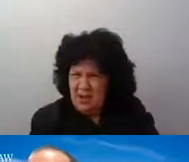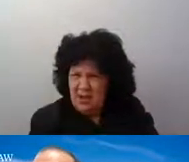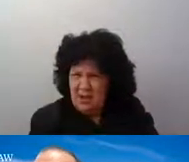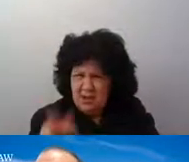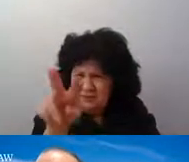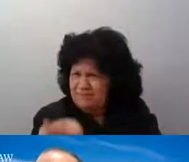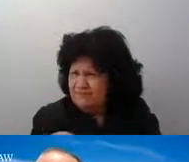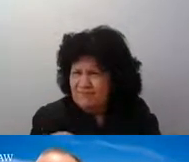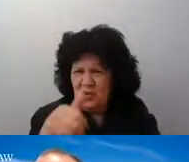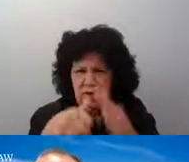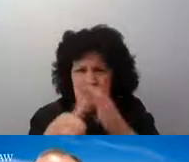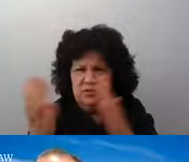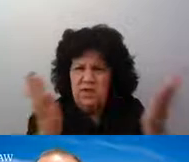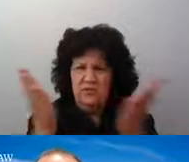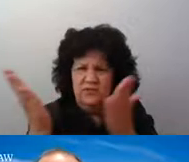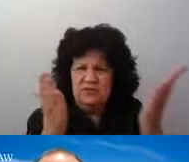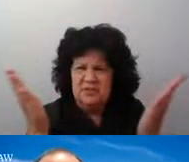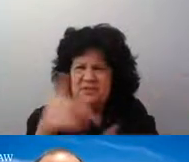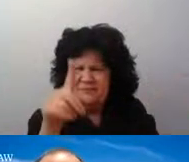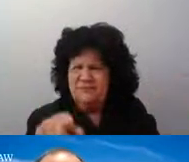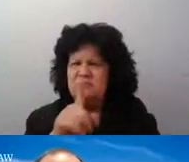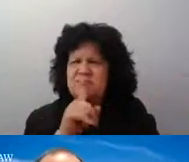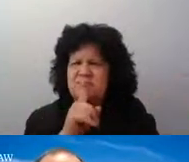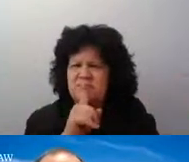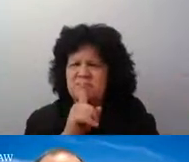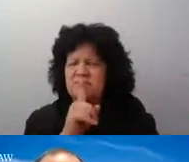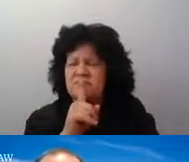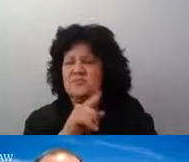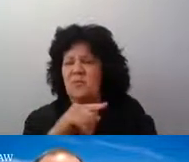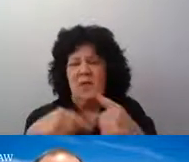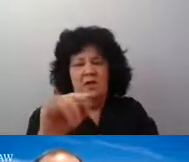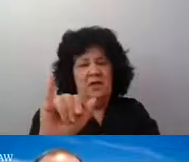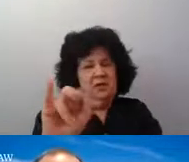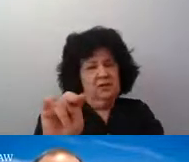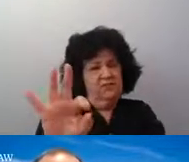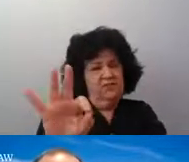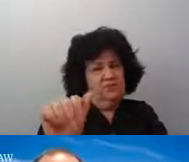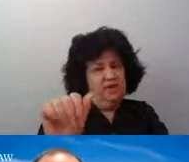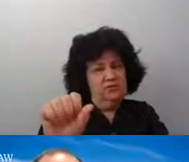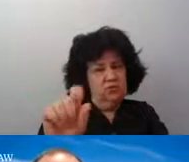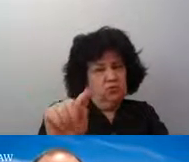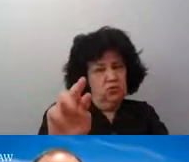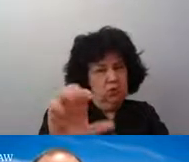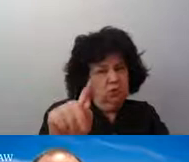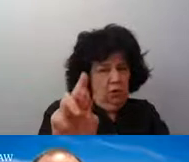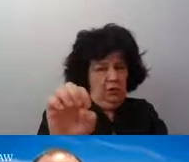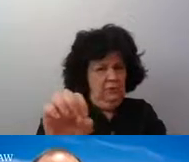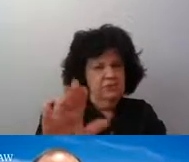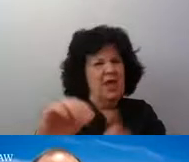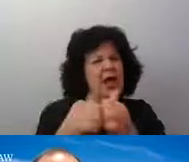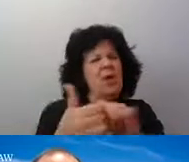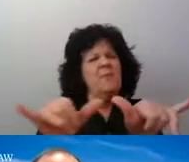under services for, you know, infrastructure or construction. How do we measure that and account for